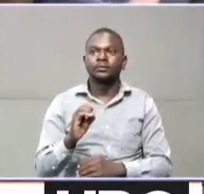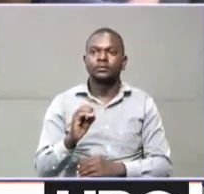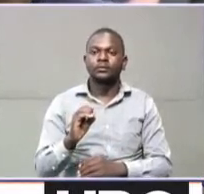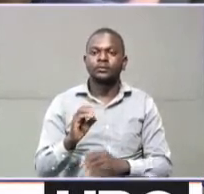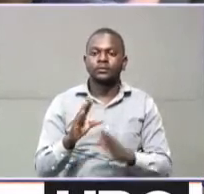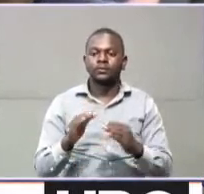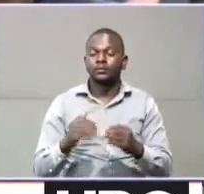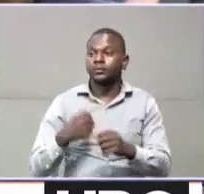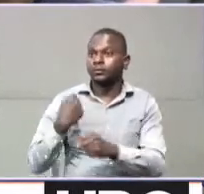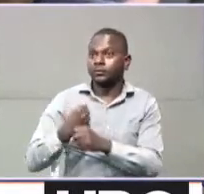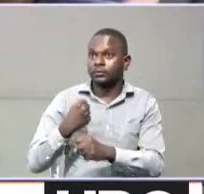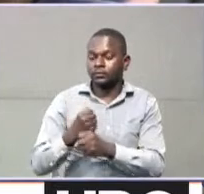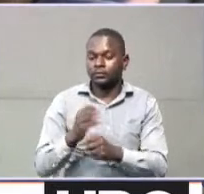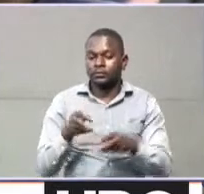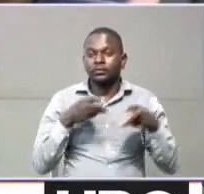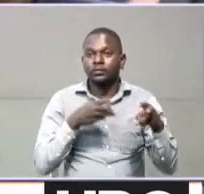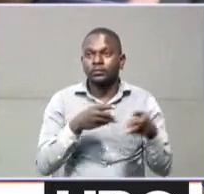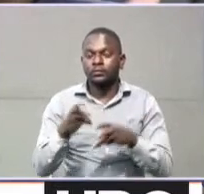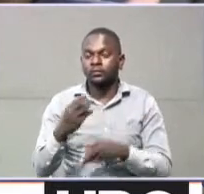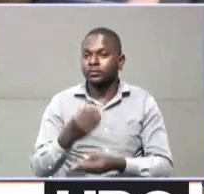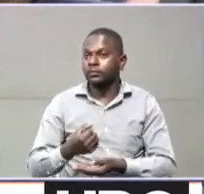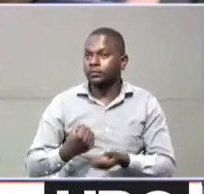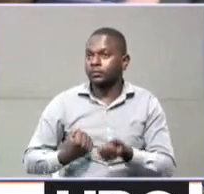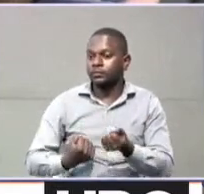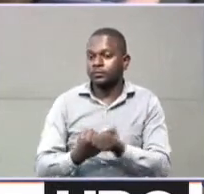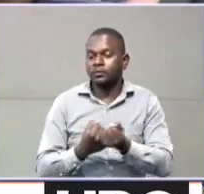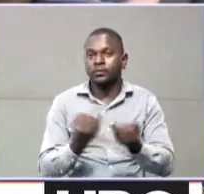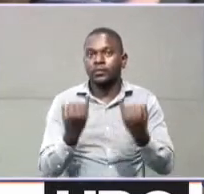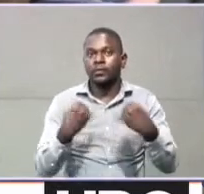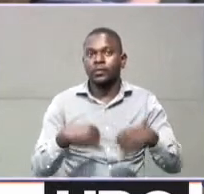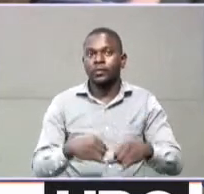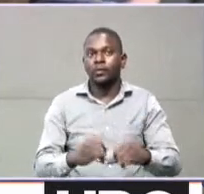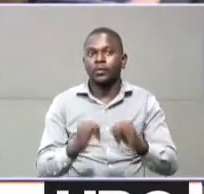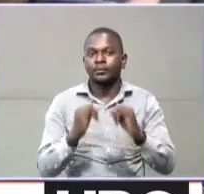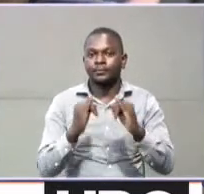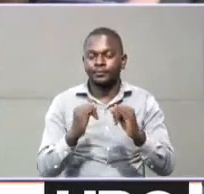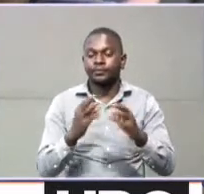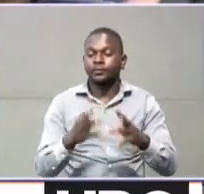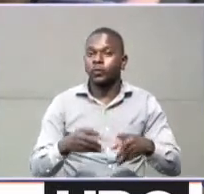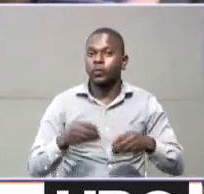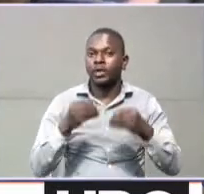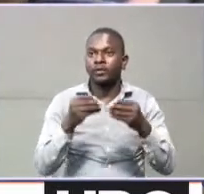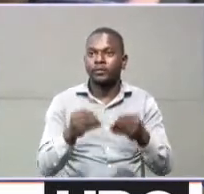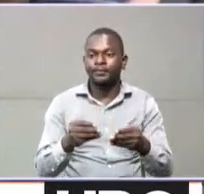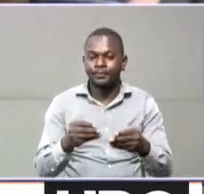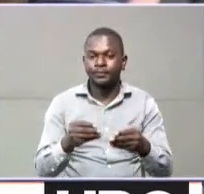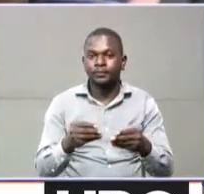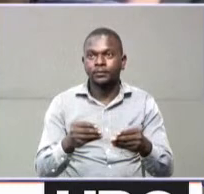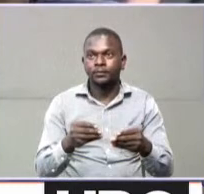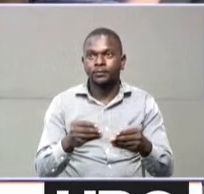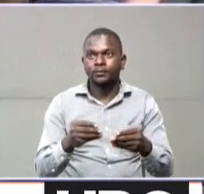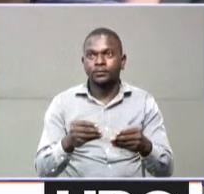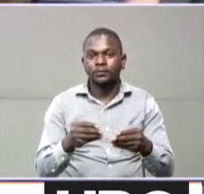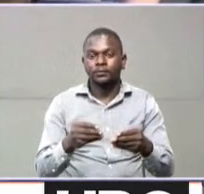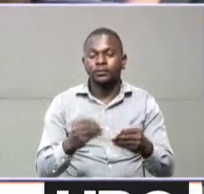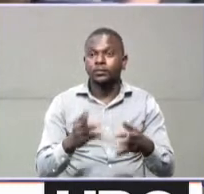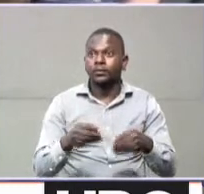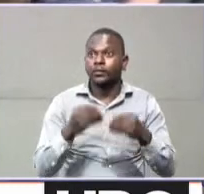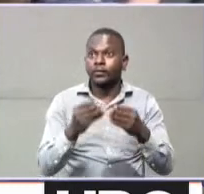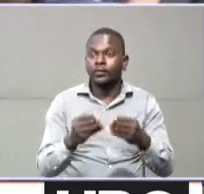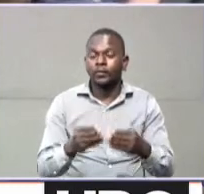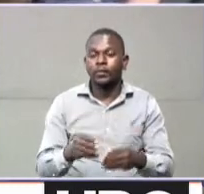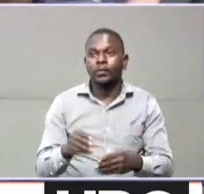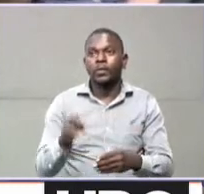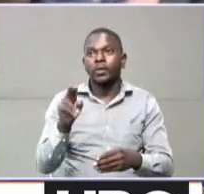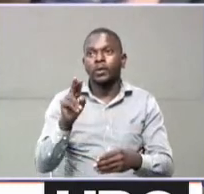and we are working on modalities to support the implementation to offer information implementation of the offer from the